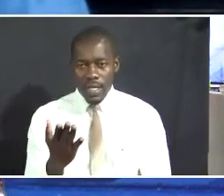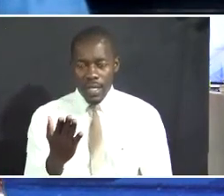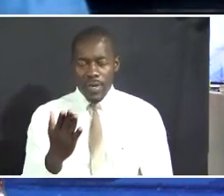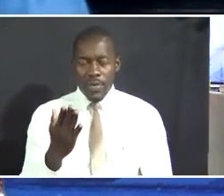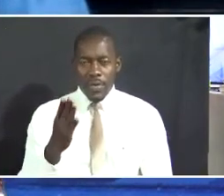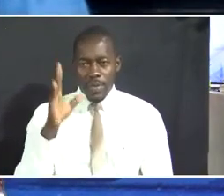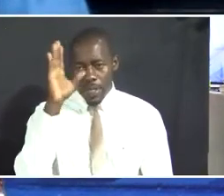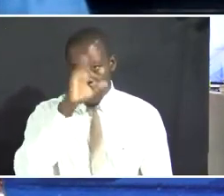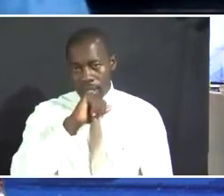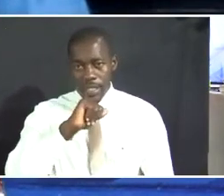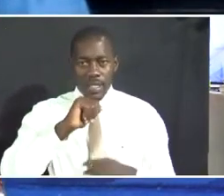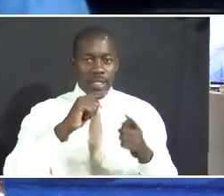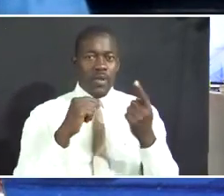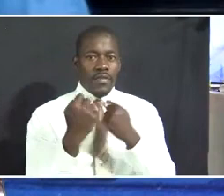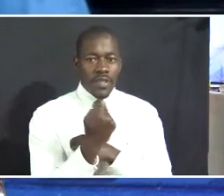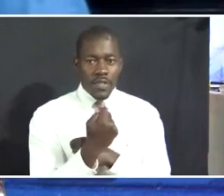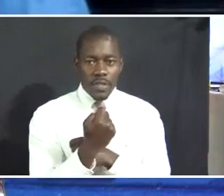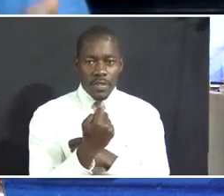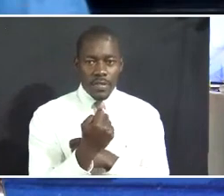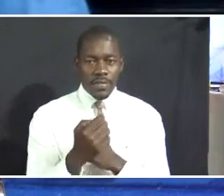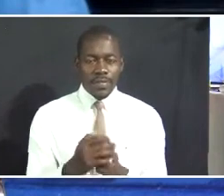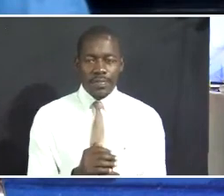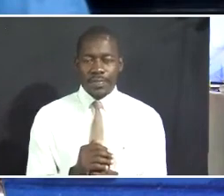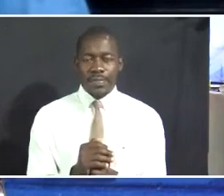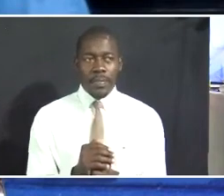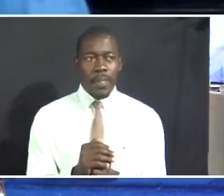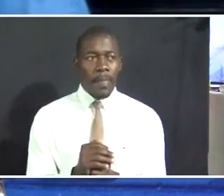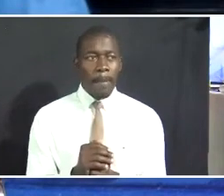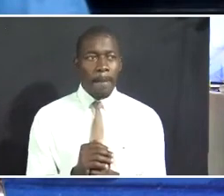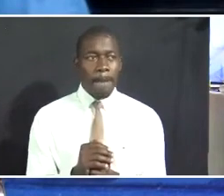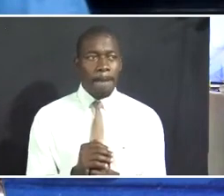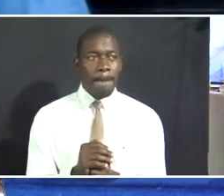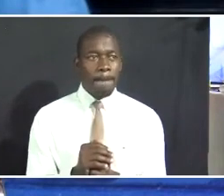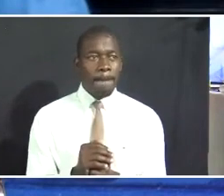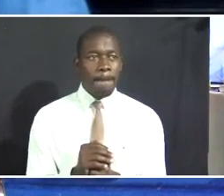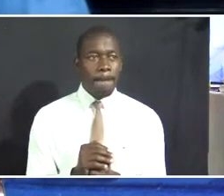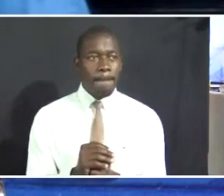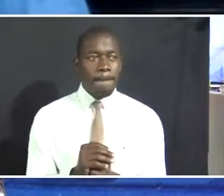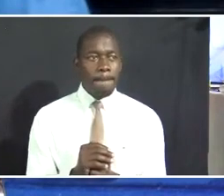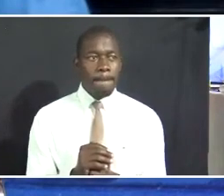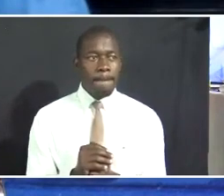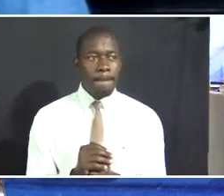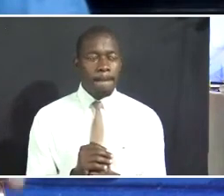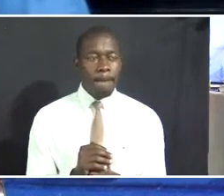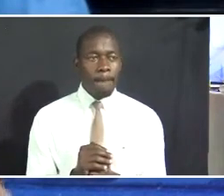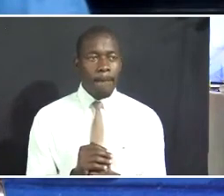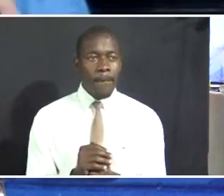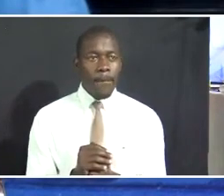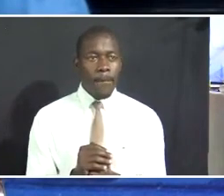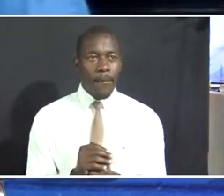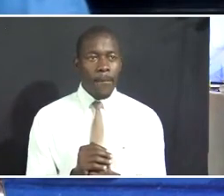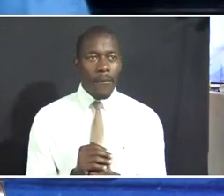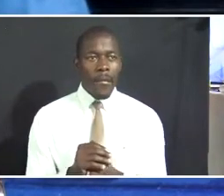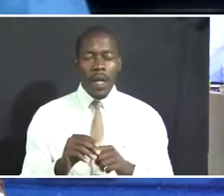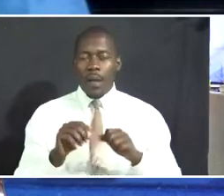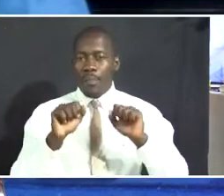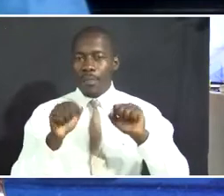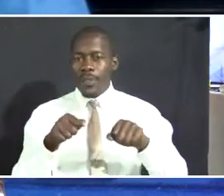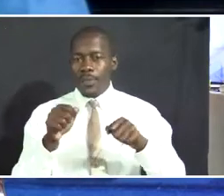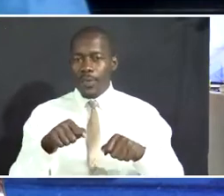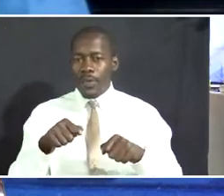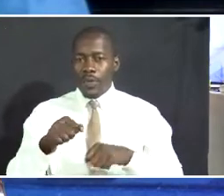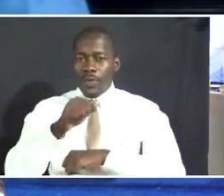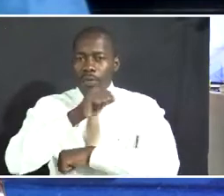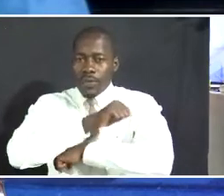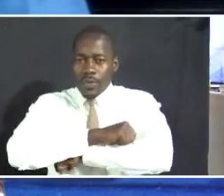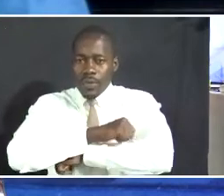conversion. God still gives us the free will to make our choices. So you can still go through Adventism